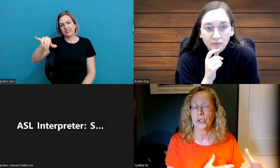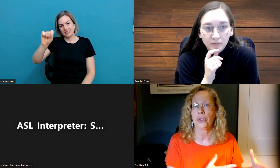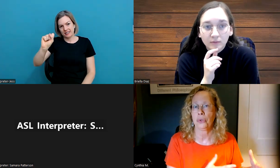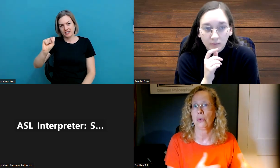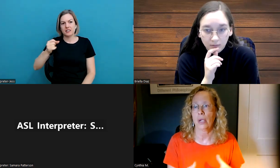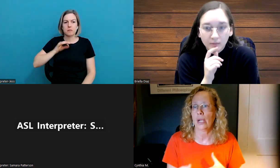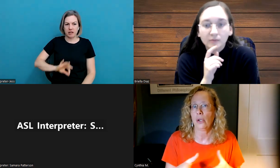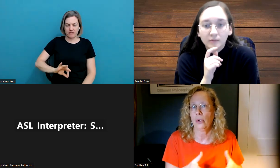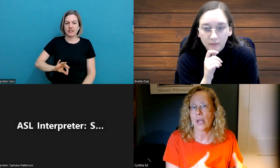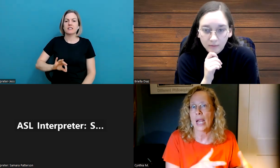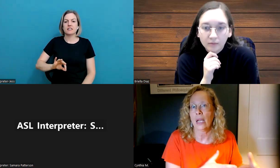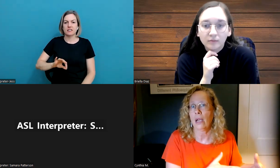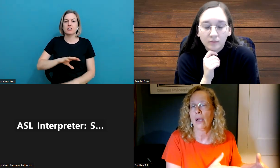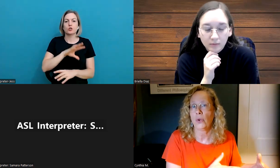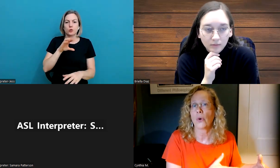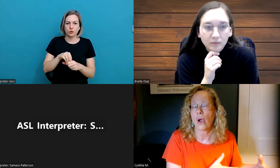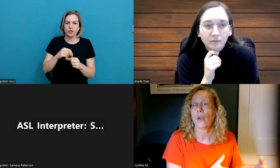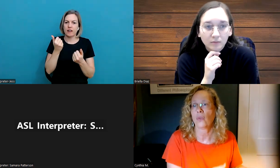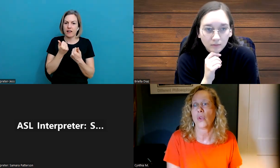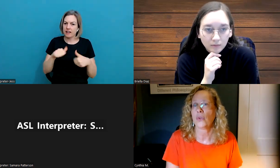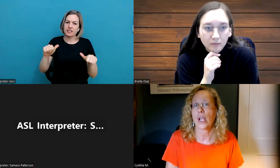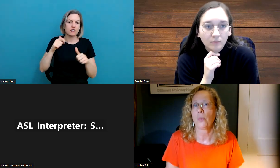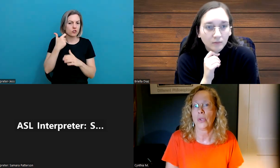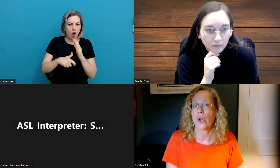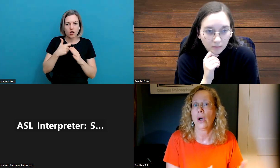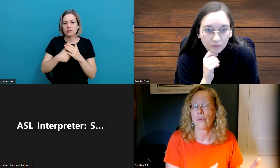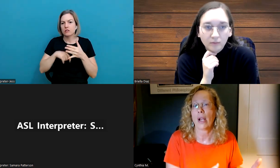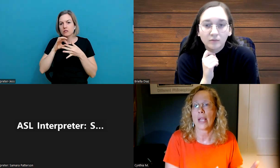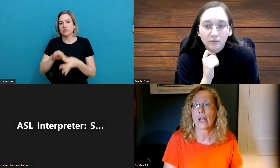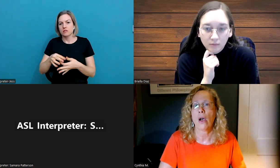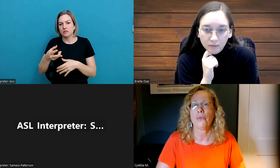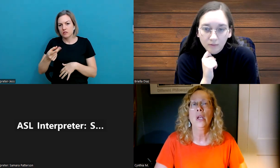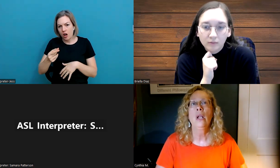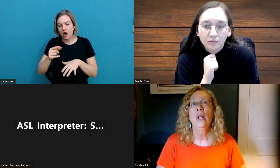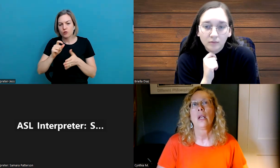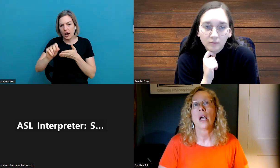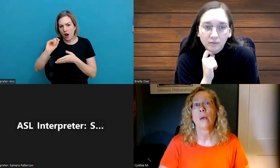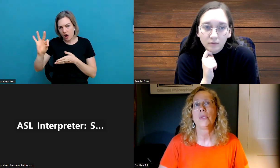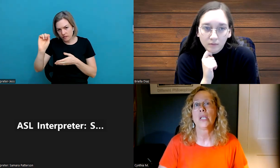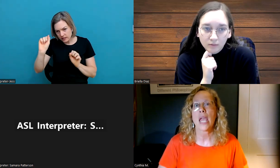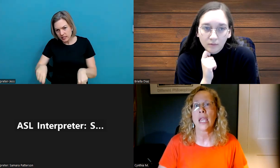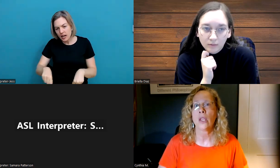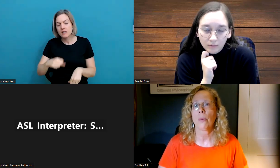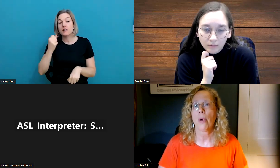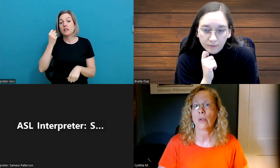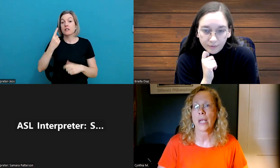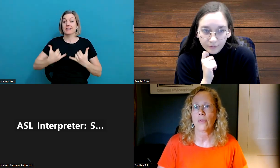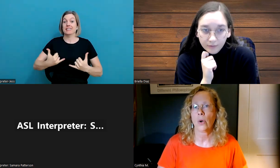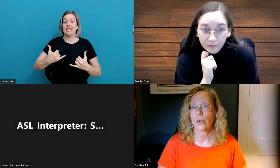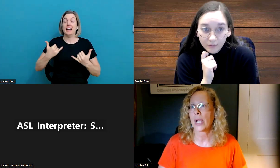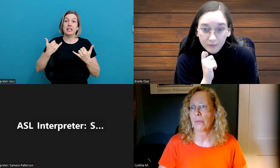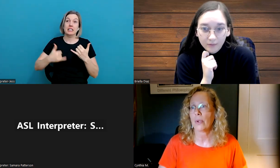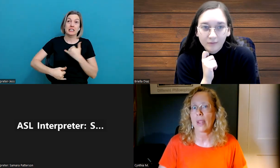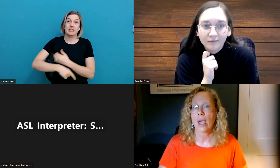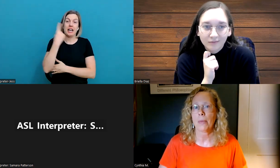beneficial to include any of your costs associated with the dog and write that off. Today, you would probably have a